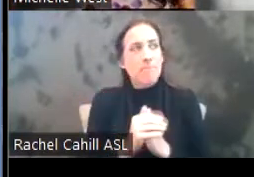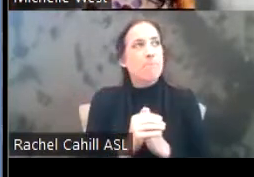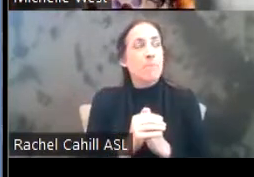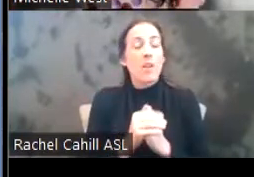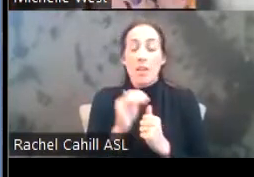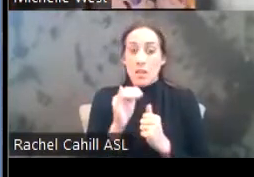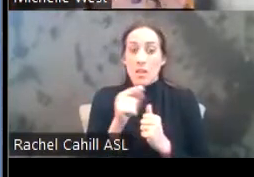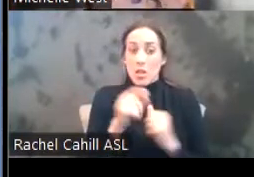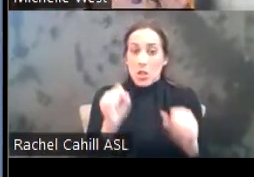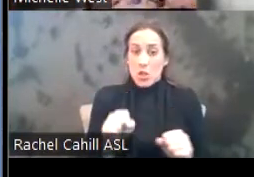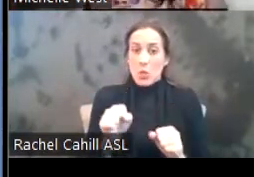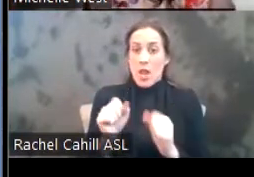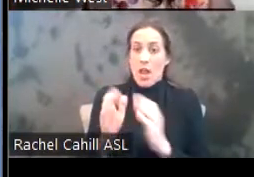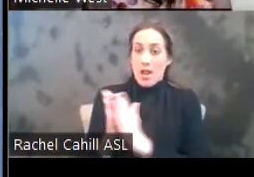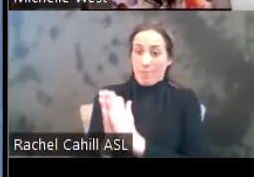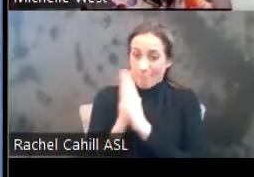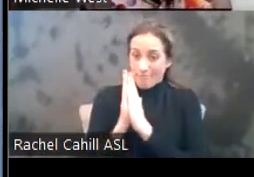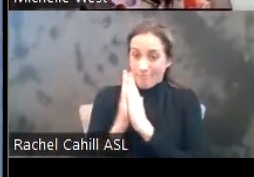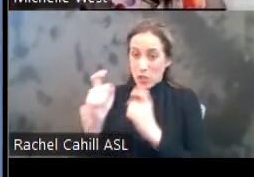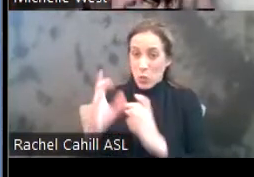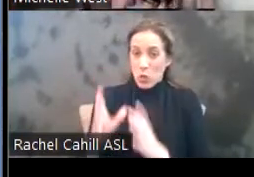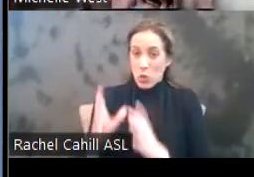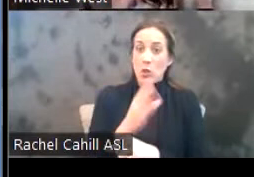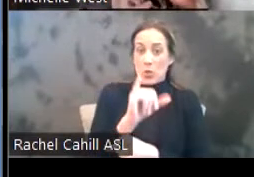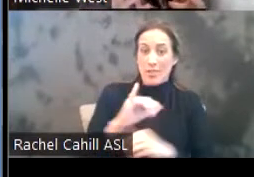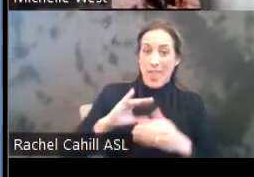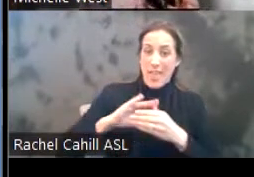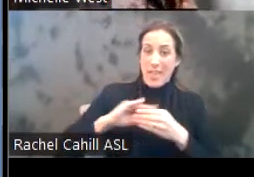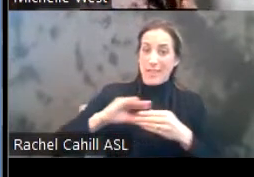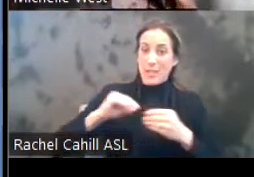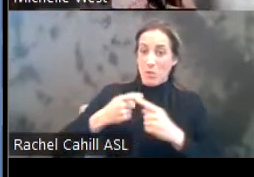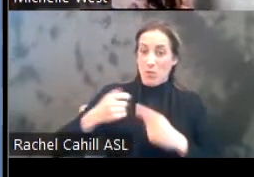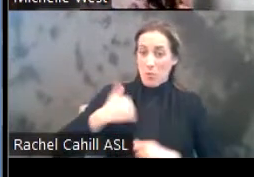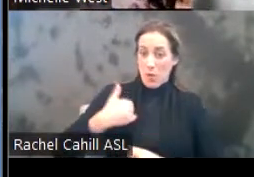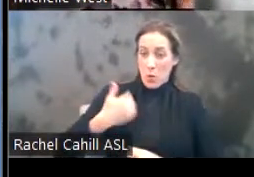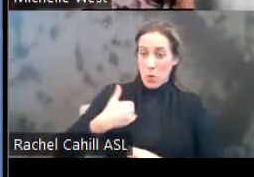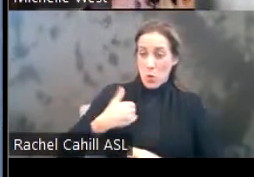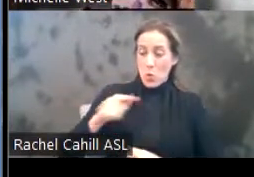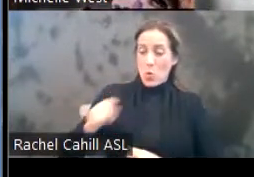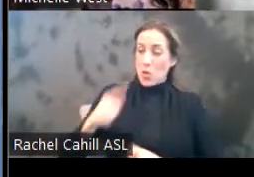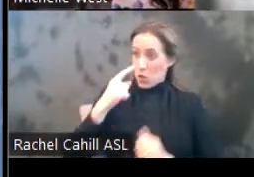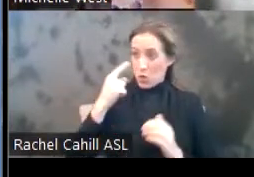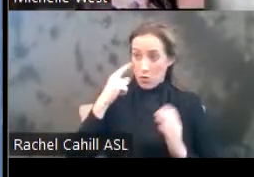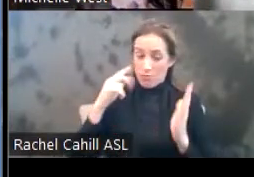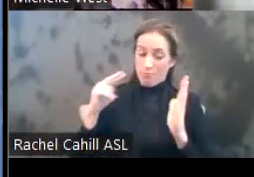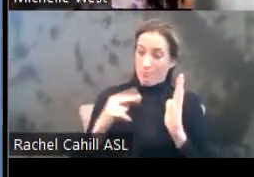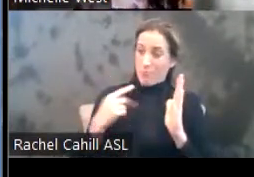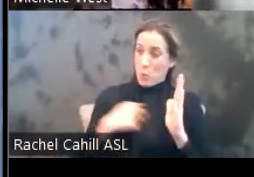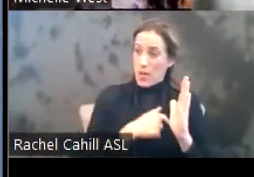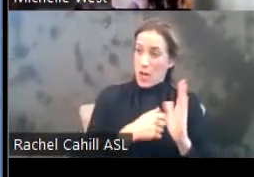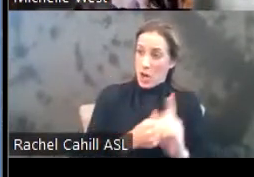where you go into your donors and you use that testimony again to say, look, this is the impact we're making on youth. Can you join us?